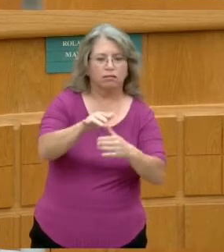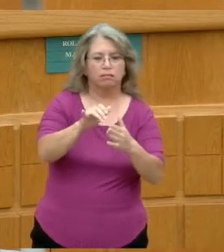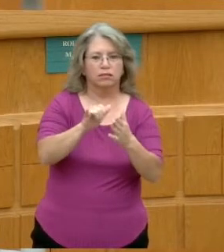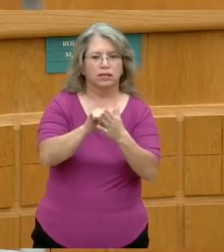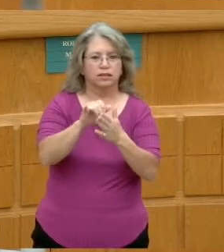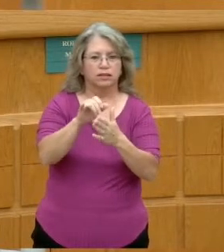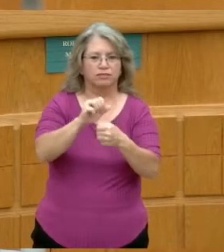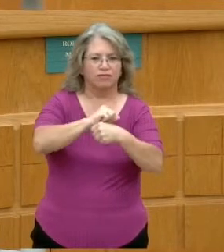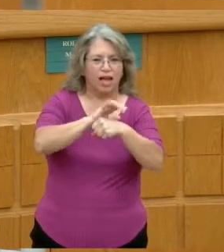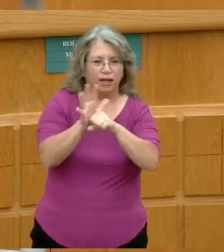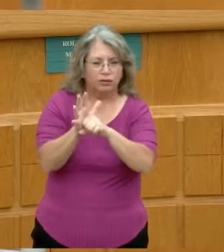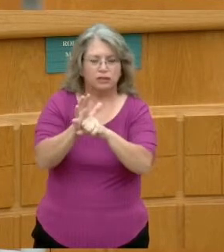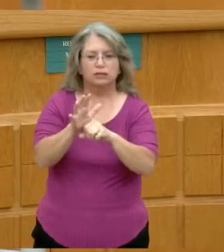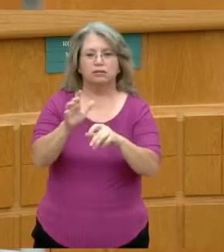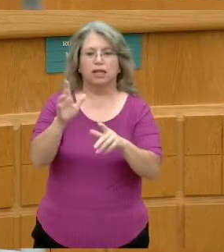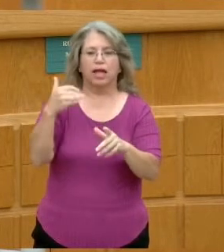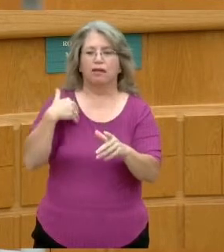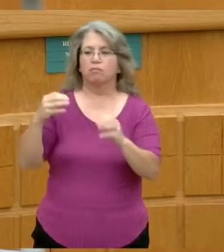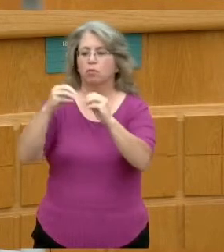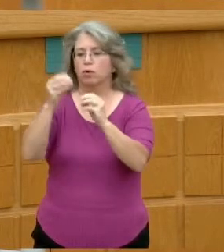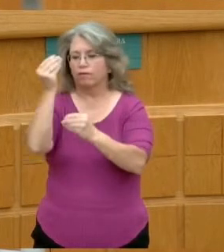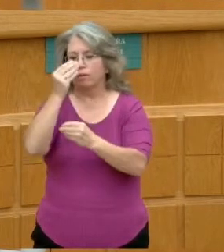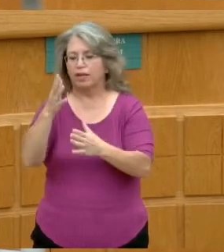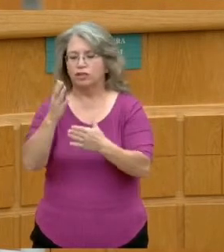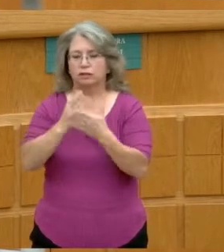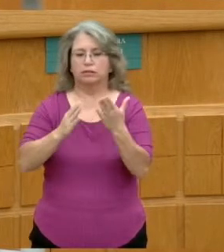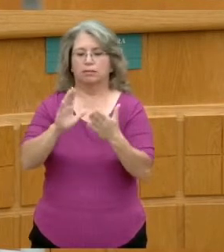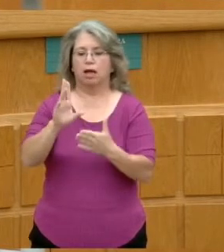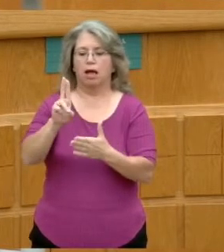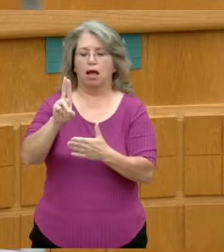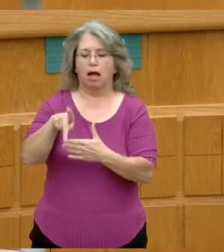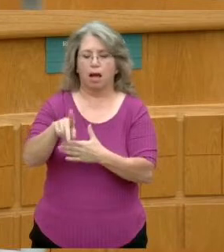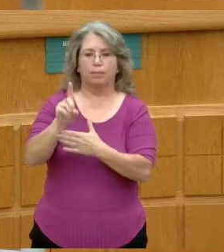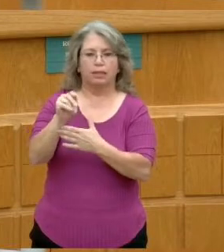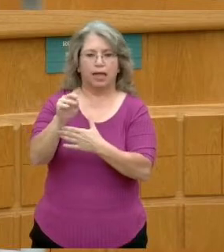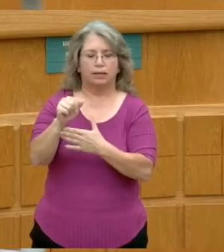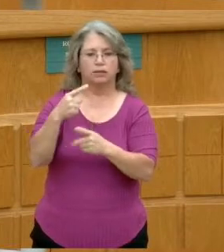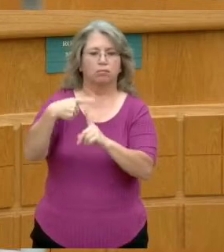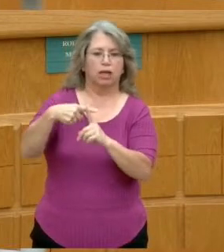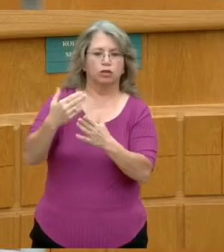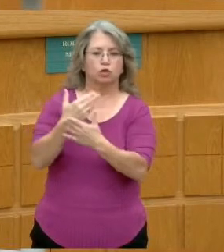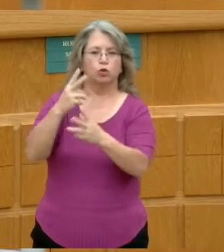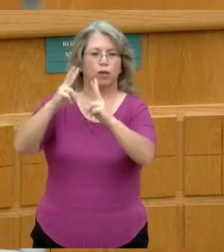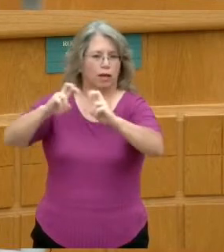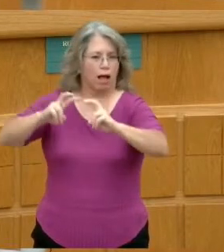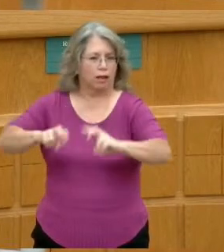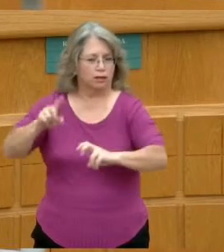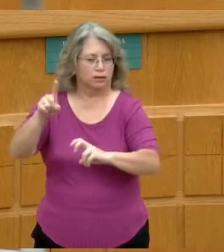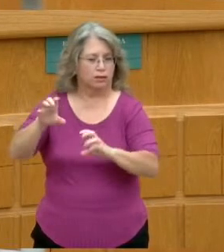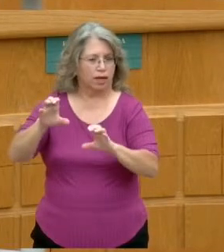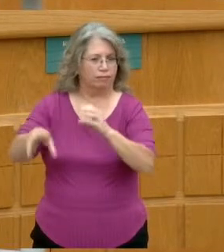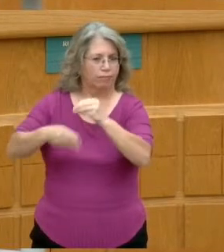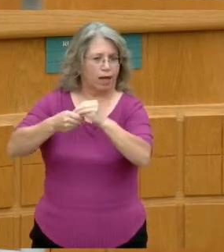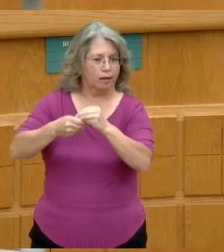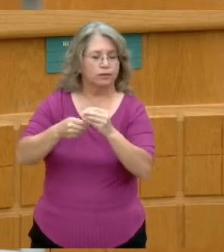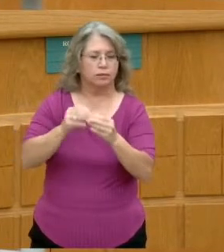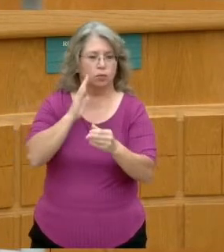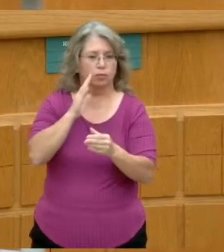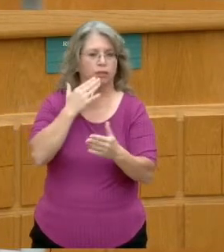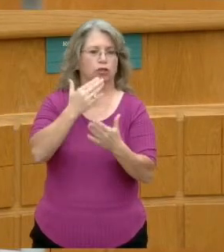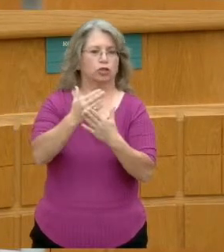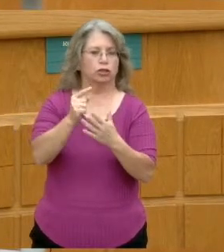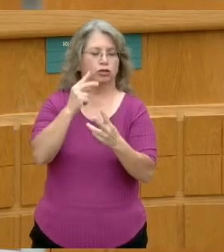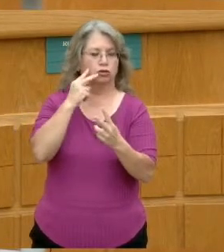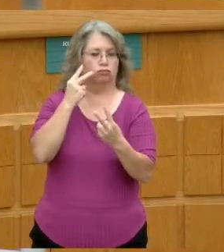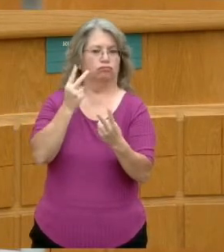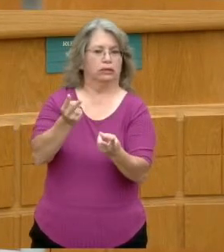today. Some of it's updated information, but there's some new analysis that they've conducted, and that's going to be real good to watch. So hold tight if